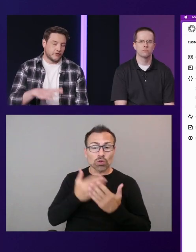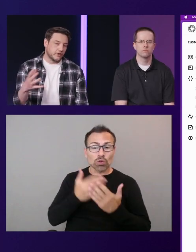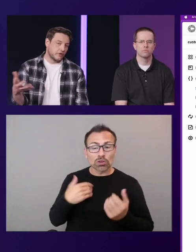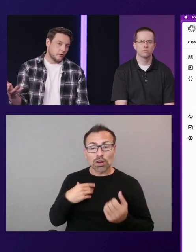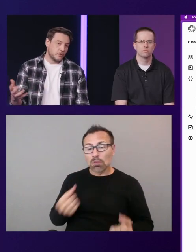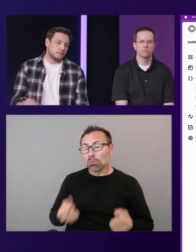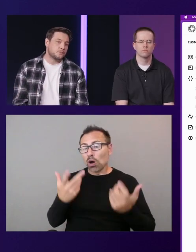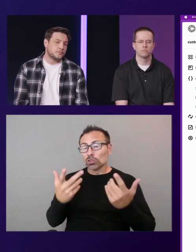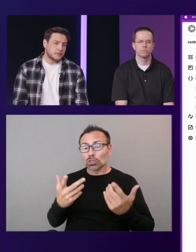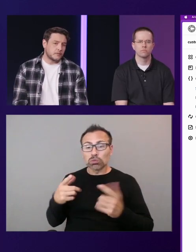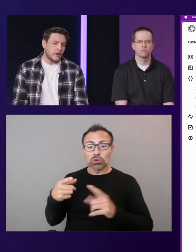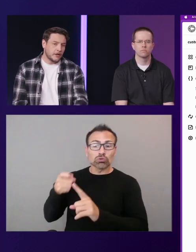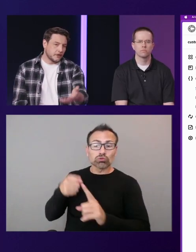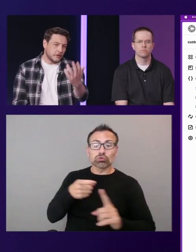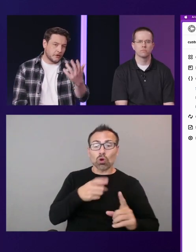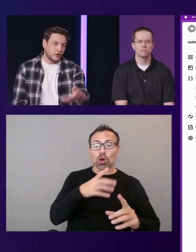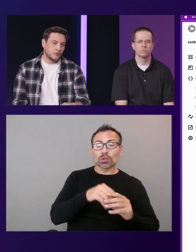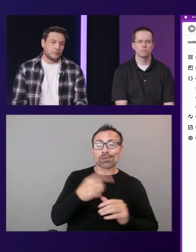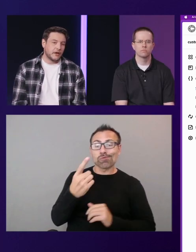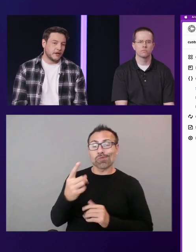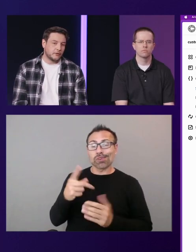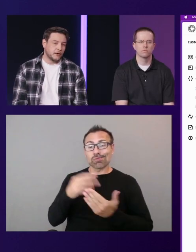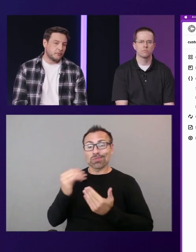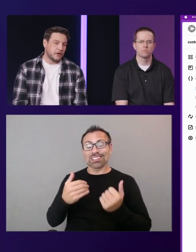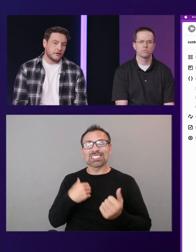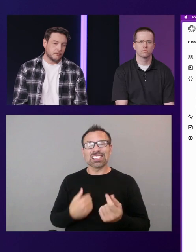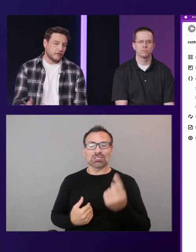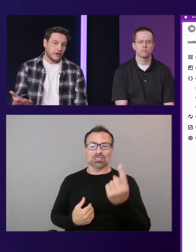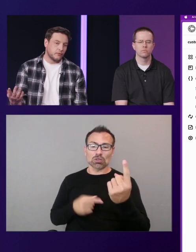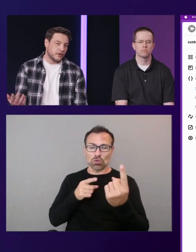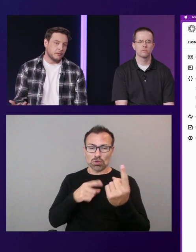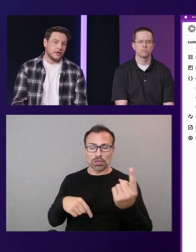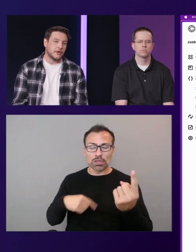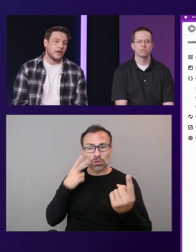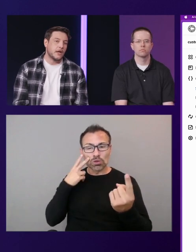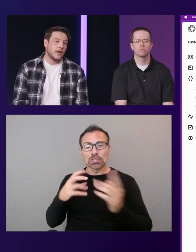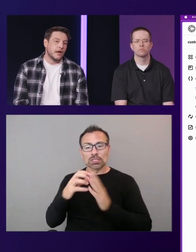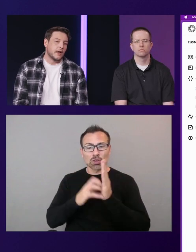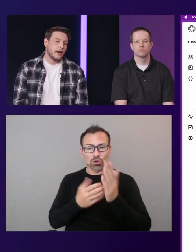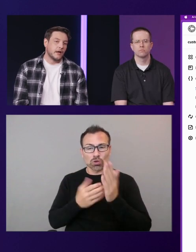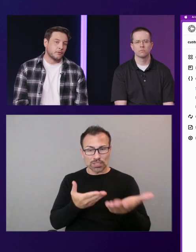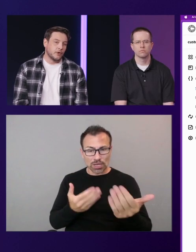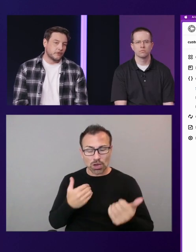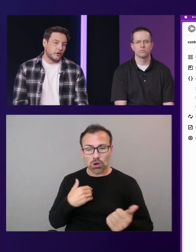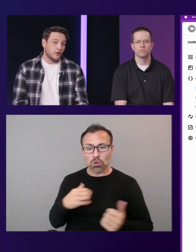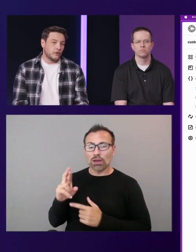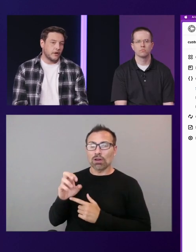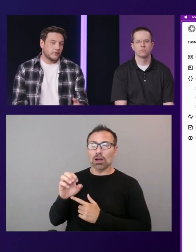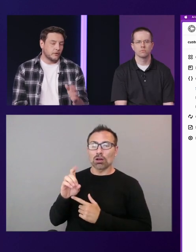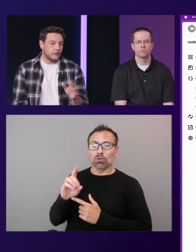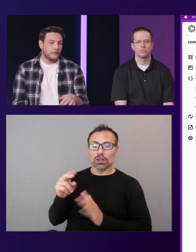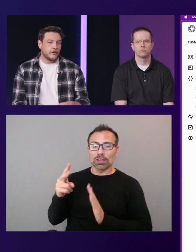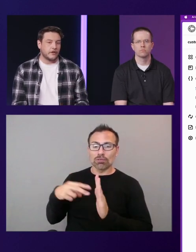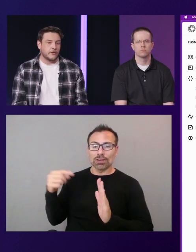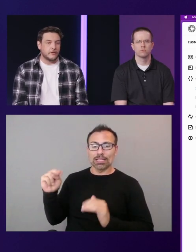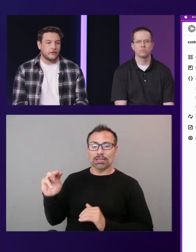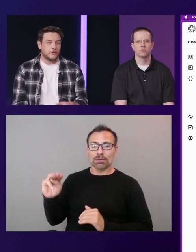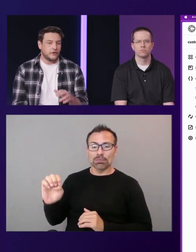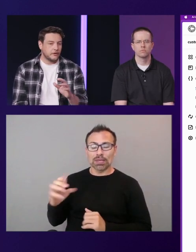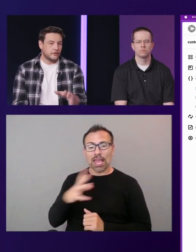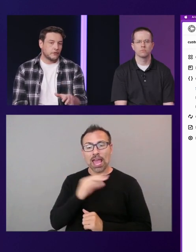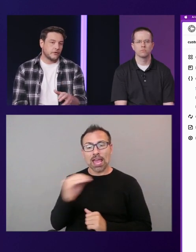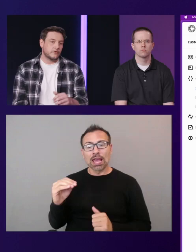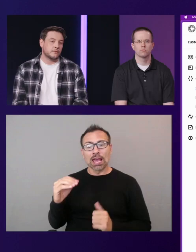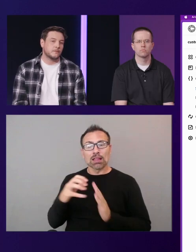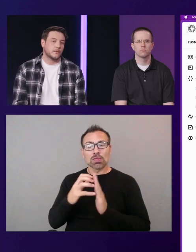This did a single one. And you can see the code was brought in as we expected. We've got our README. as well as the code. And so let's go investigate this. If you